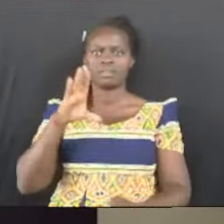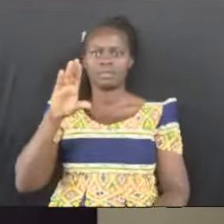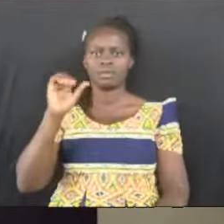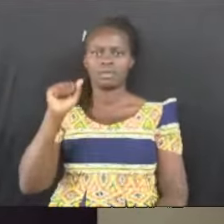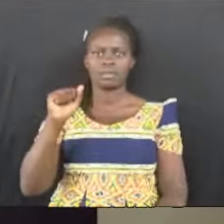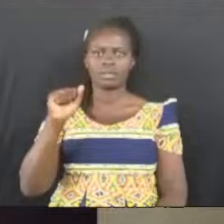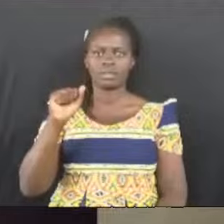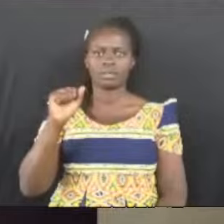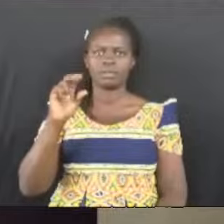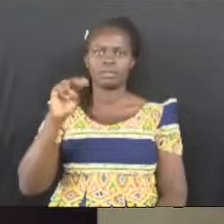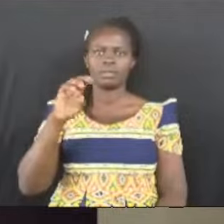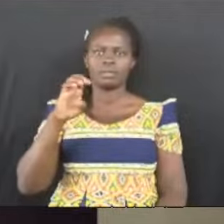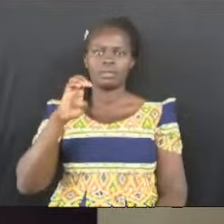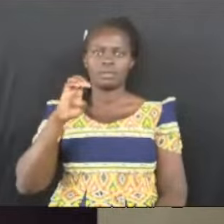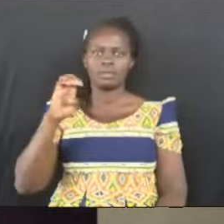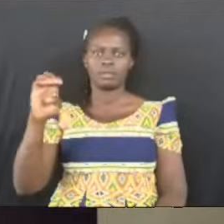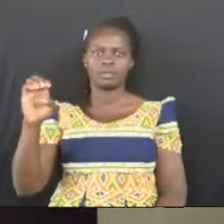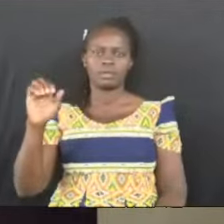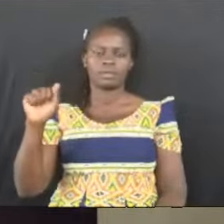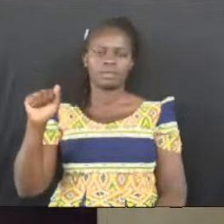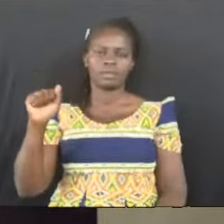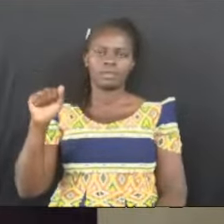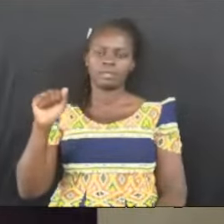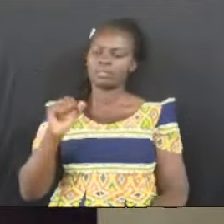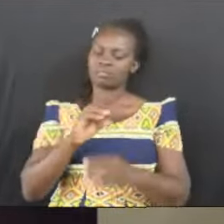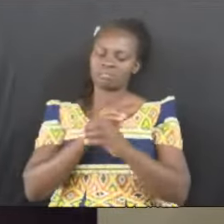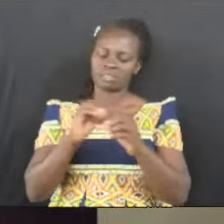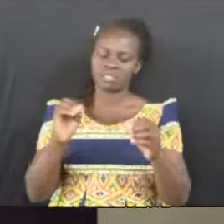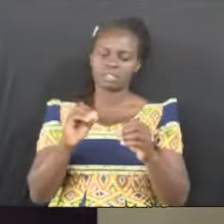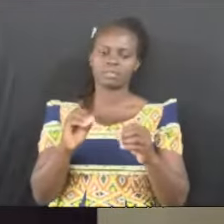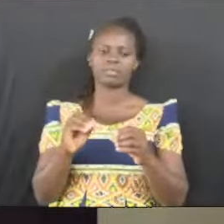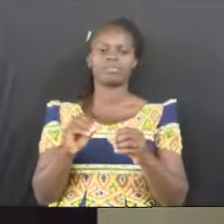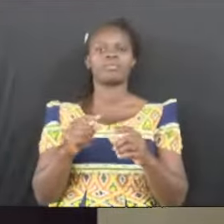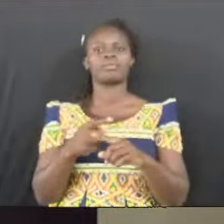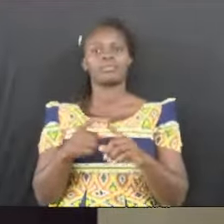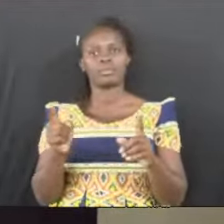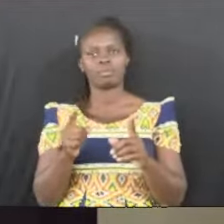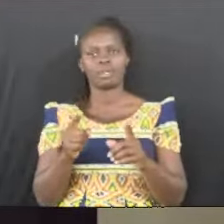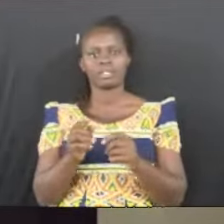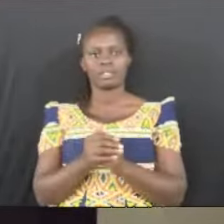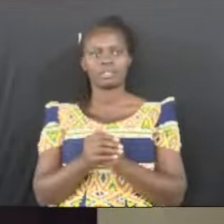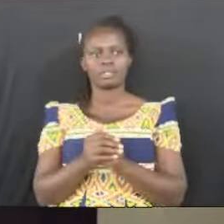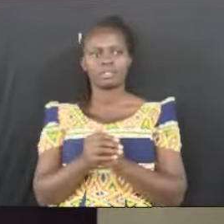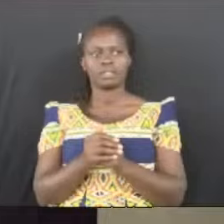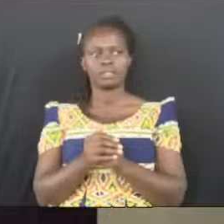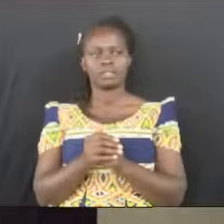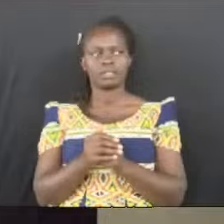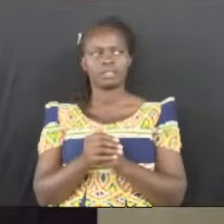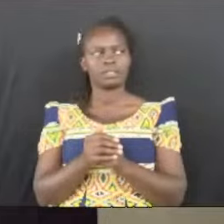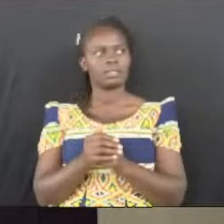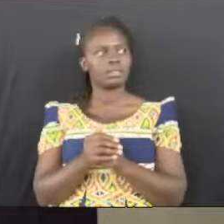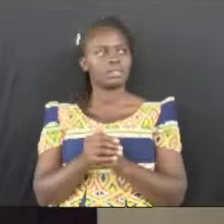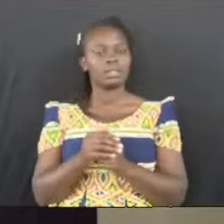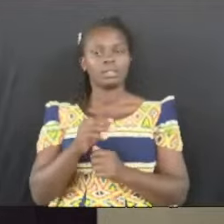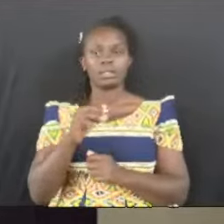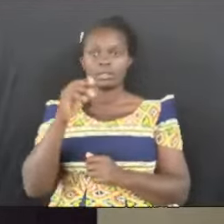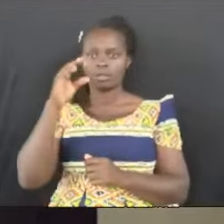Abraham left, Moses left, right, to reach Canaan.